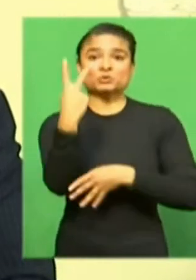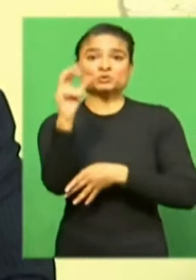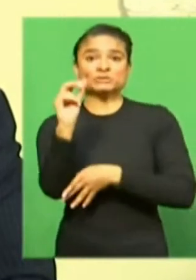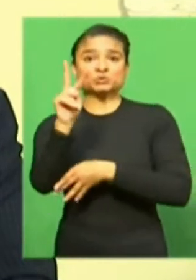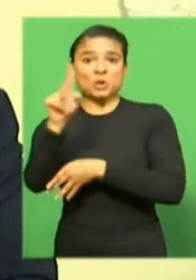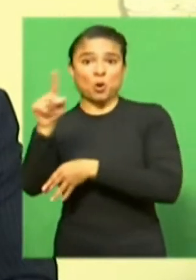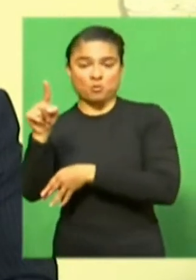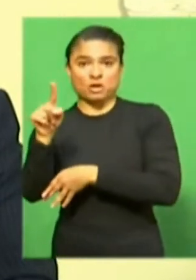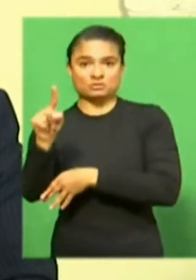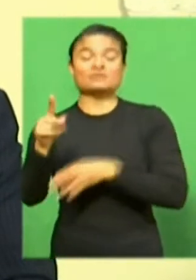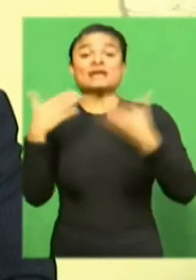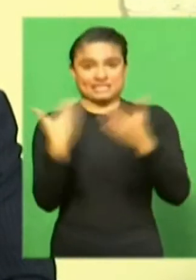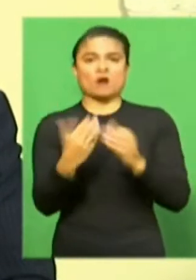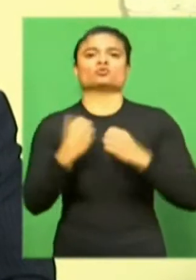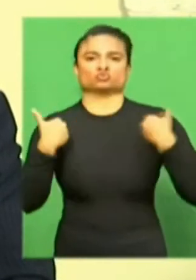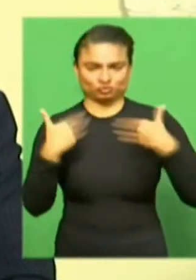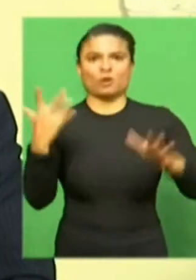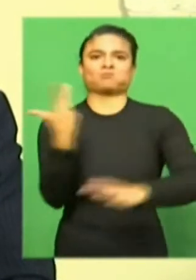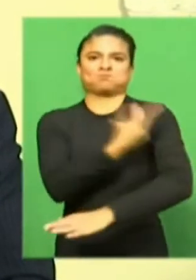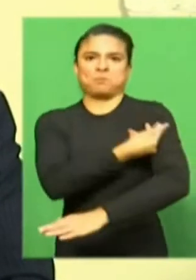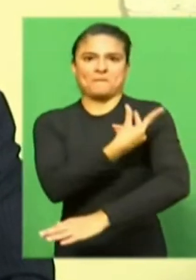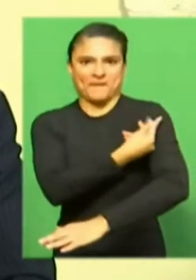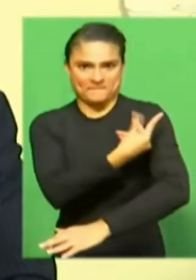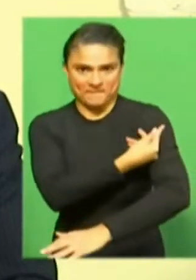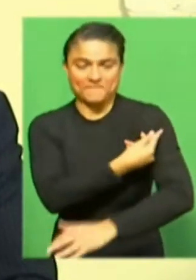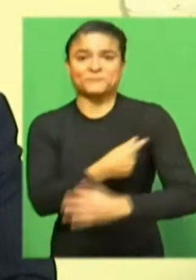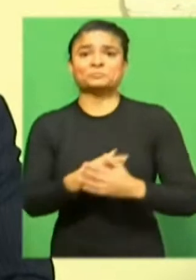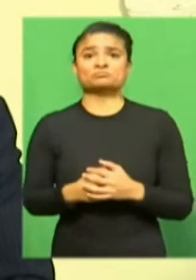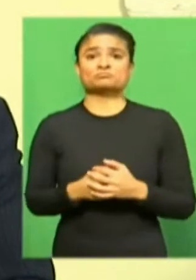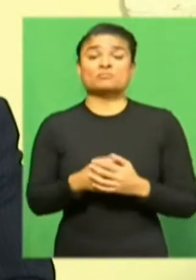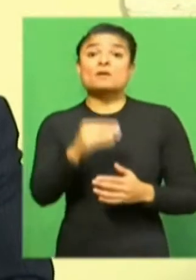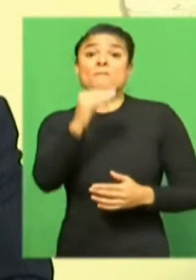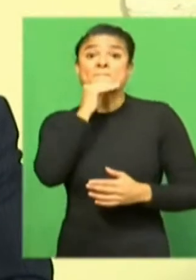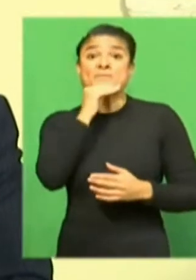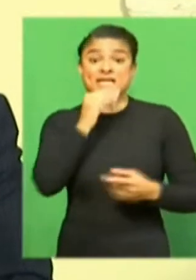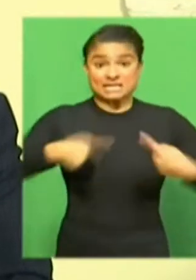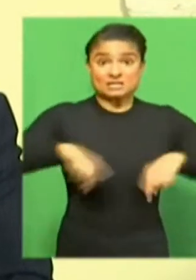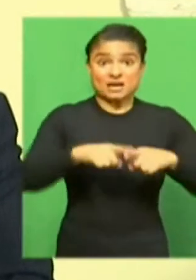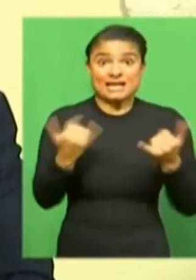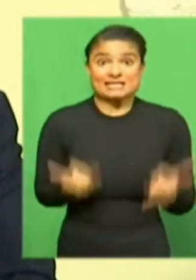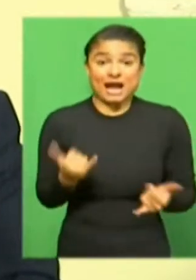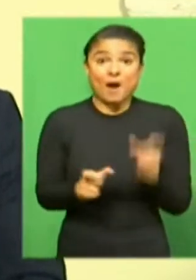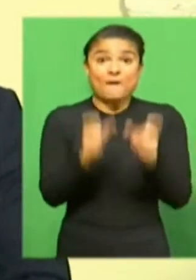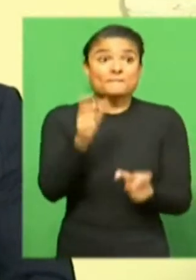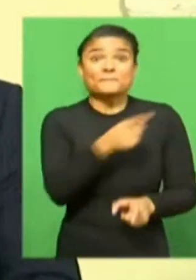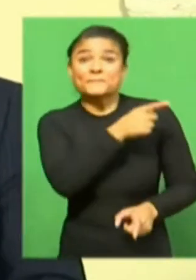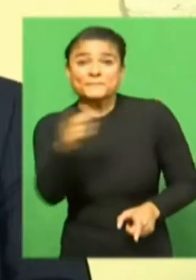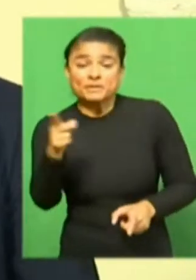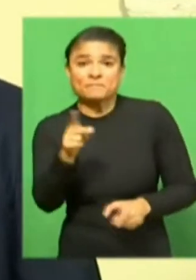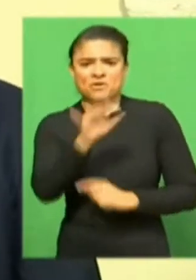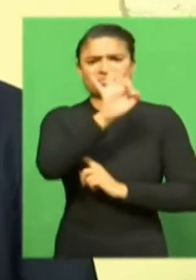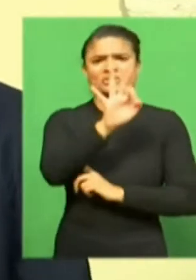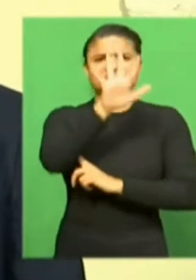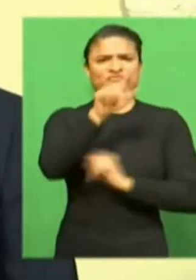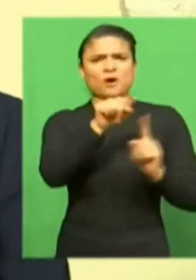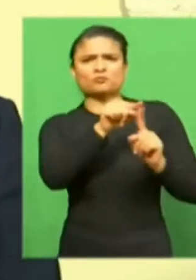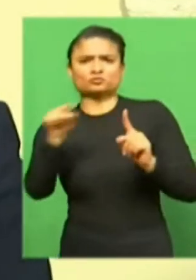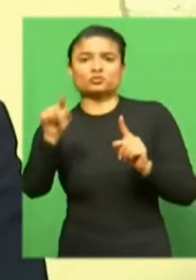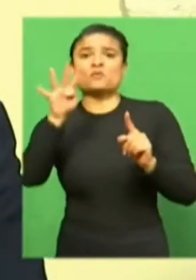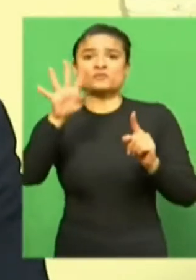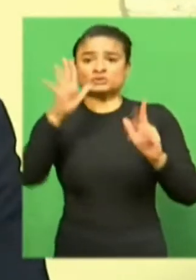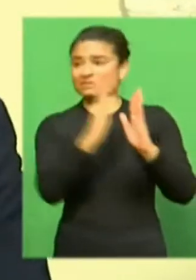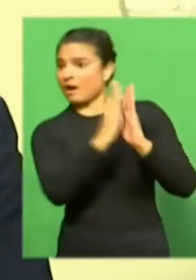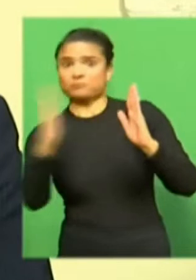eligible, which is everyone over 35 years of age. We are now able to